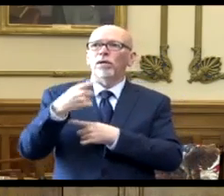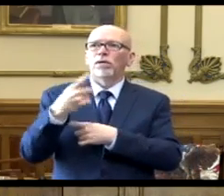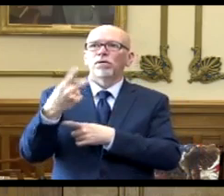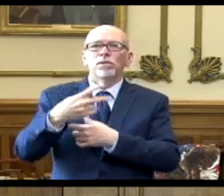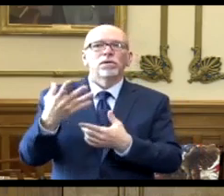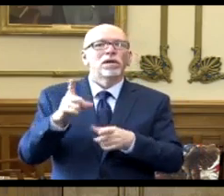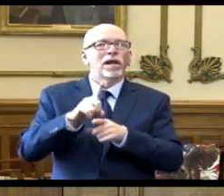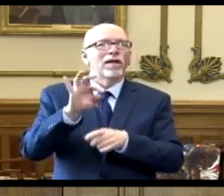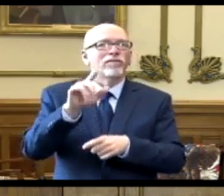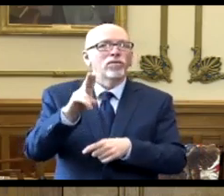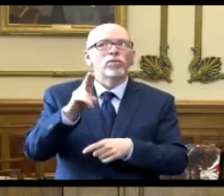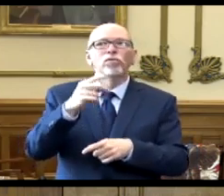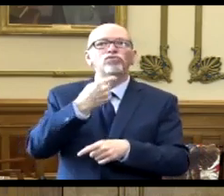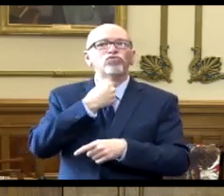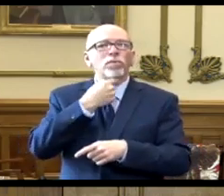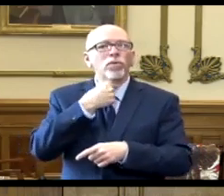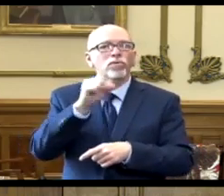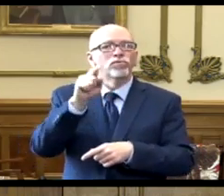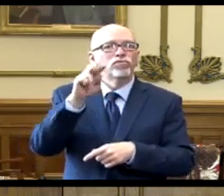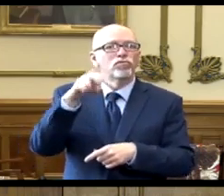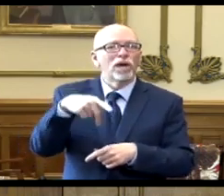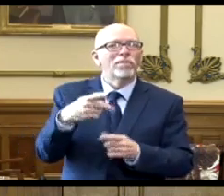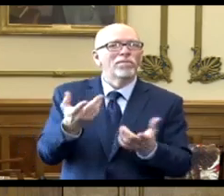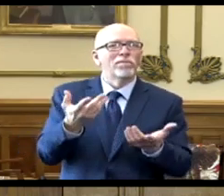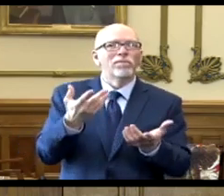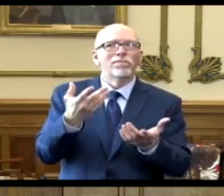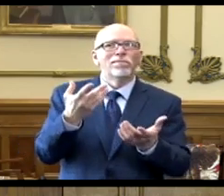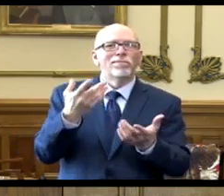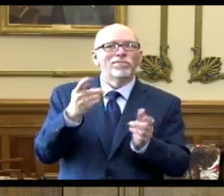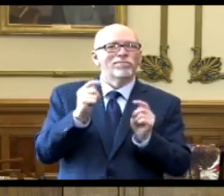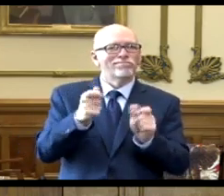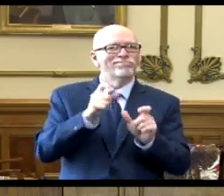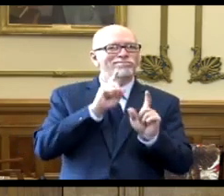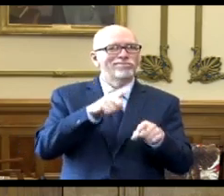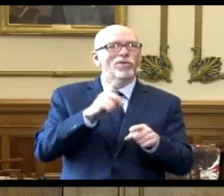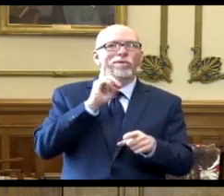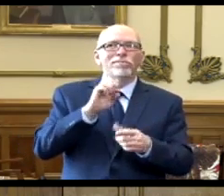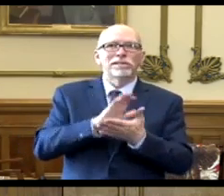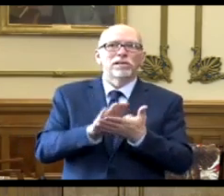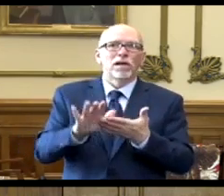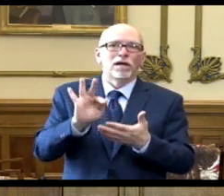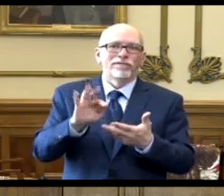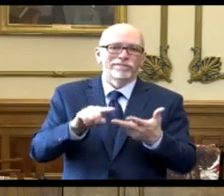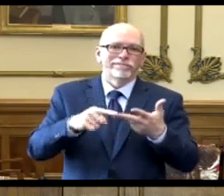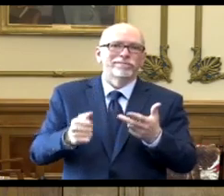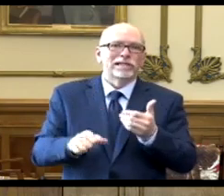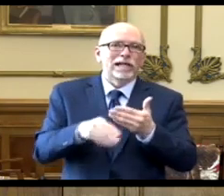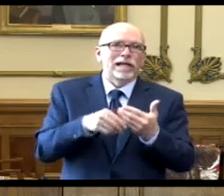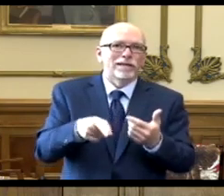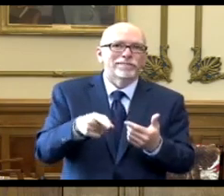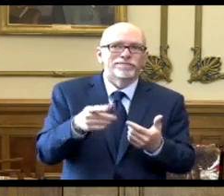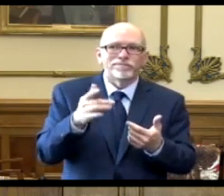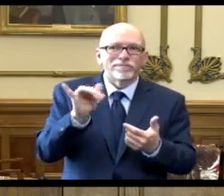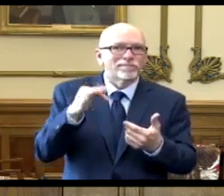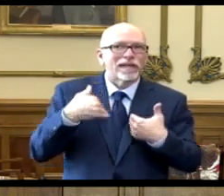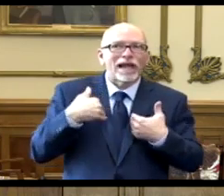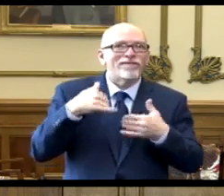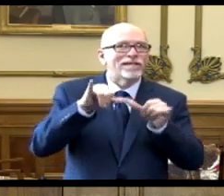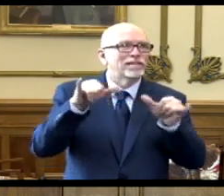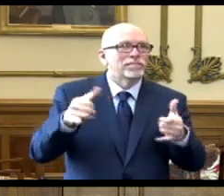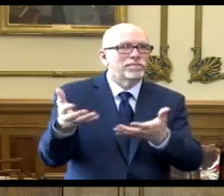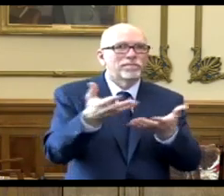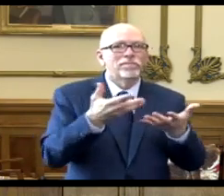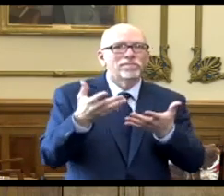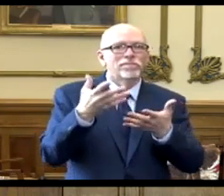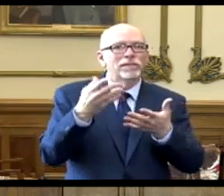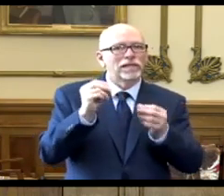for flu or strep throat, that will be a great asset to have when that is consistently